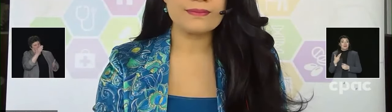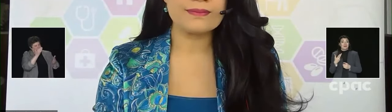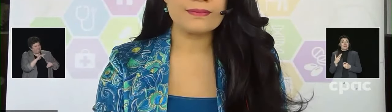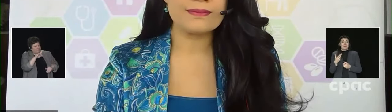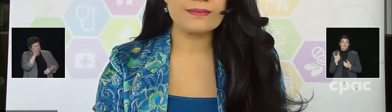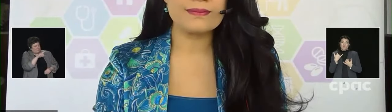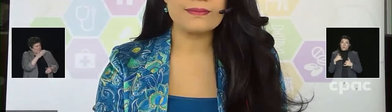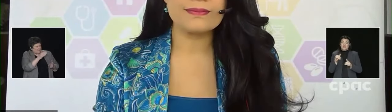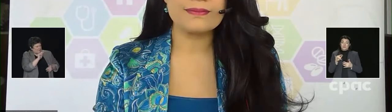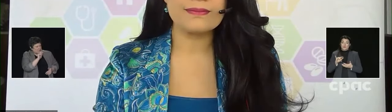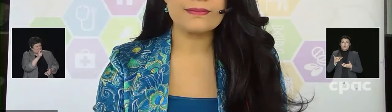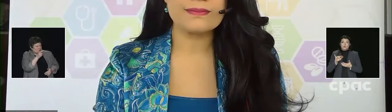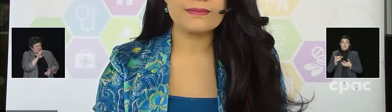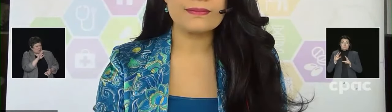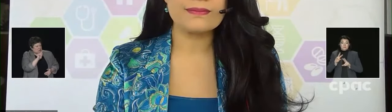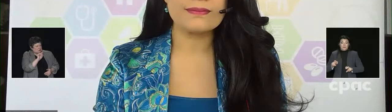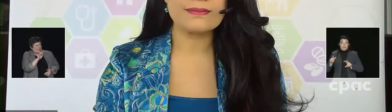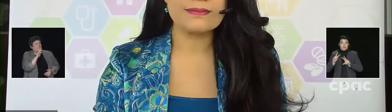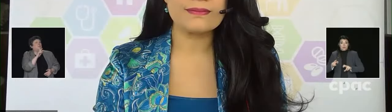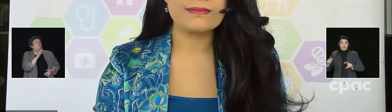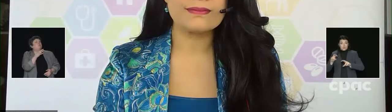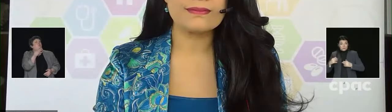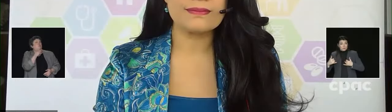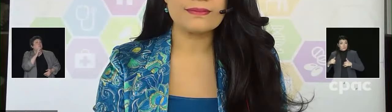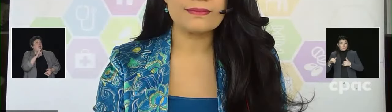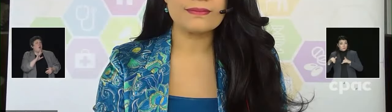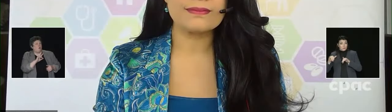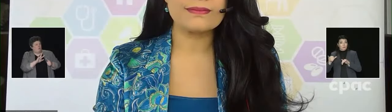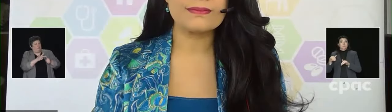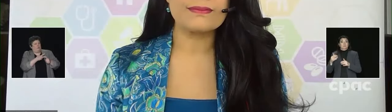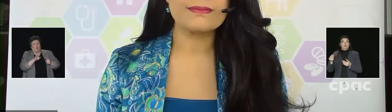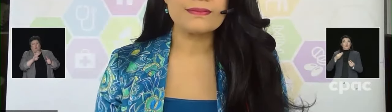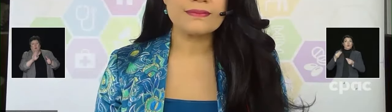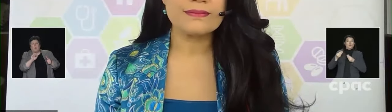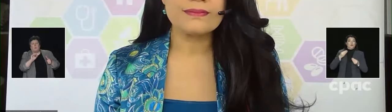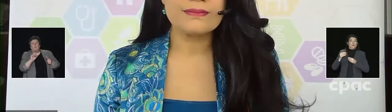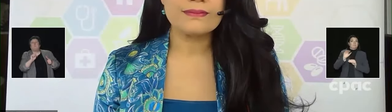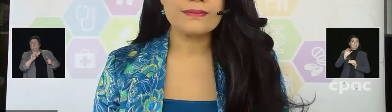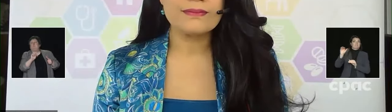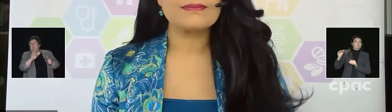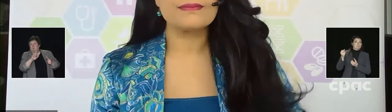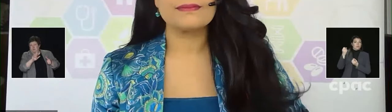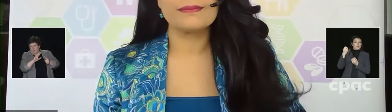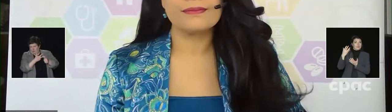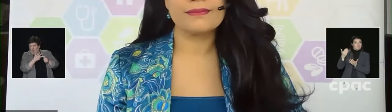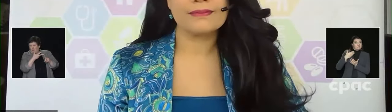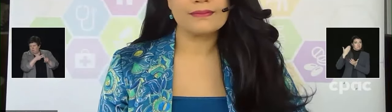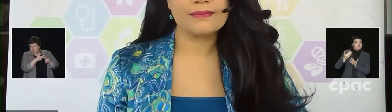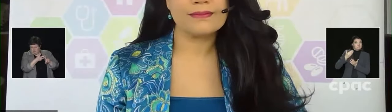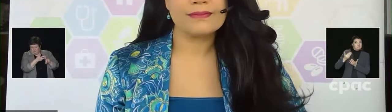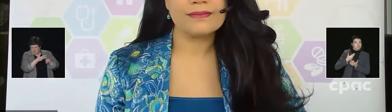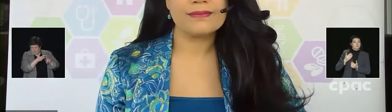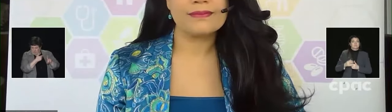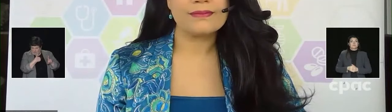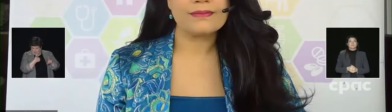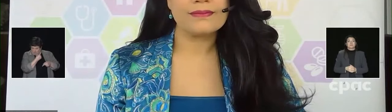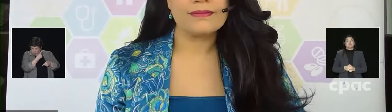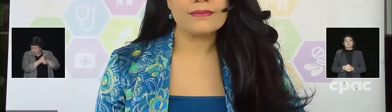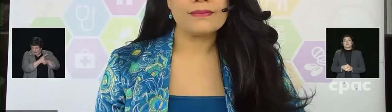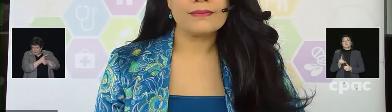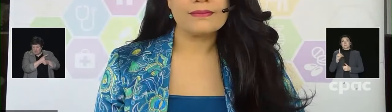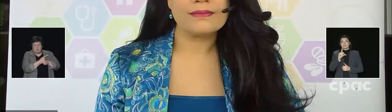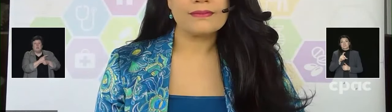think it might be for Dr. Tam, because it has to do with boosters. And I heard what you said about Novavax and boosters. And I just wanted to make sure I understood clearly that if